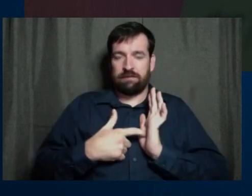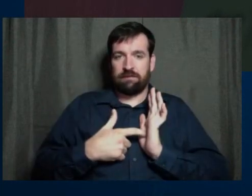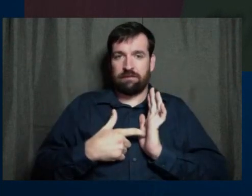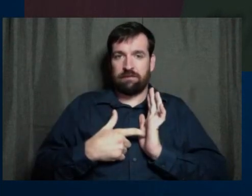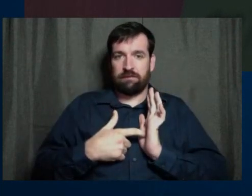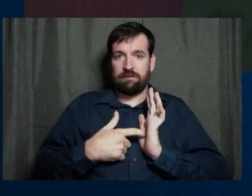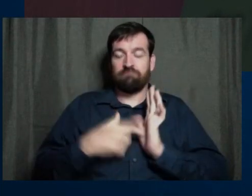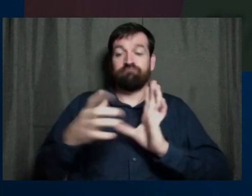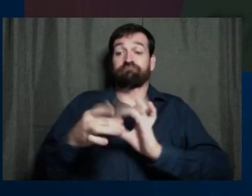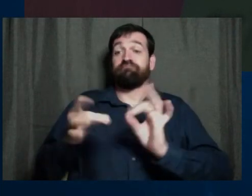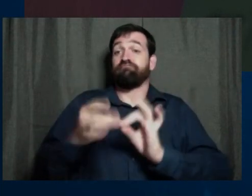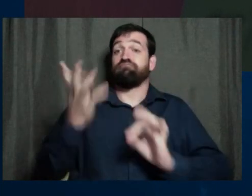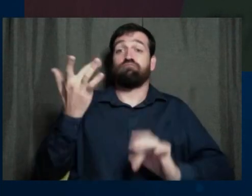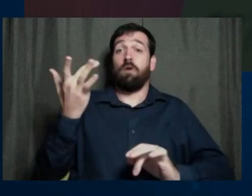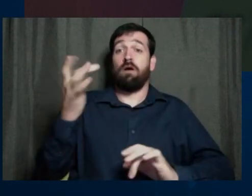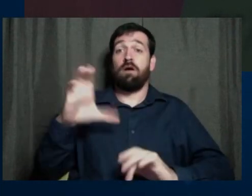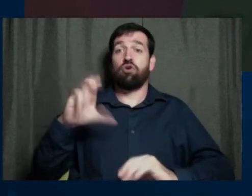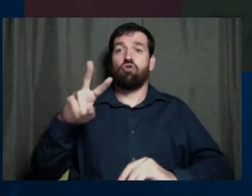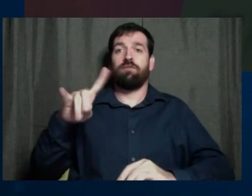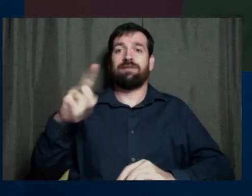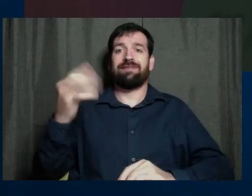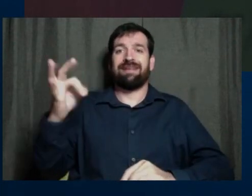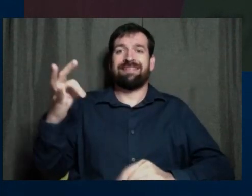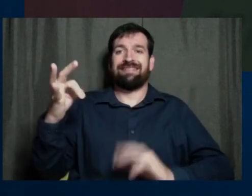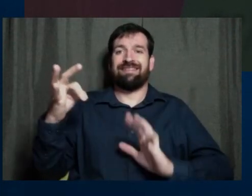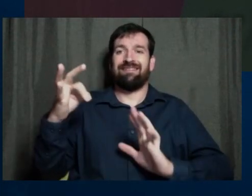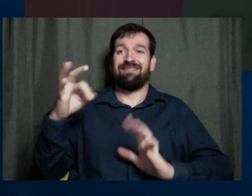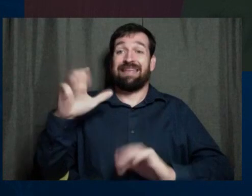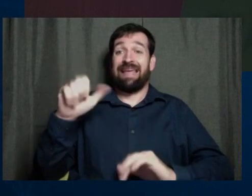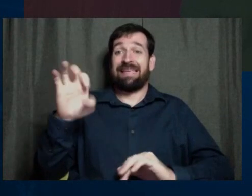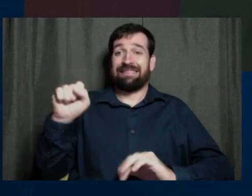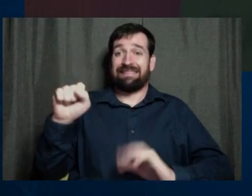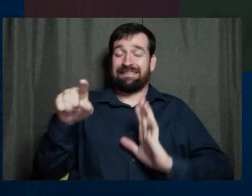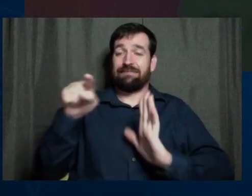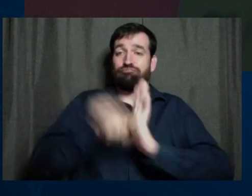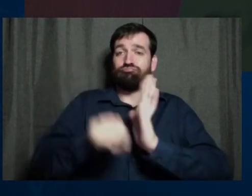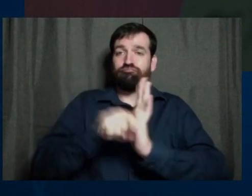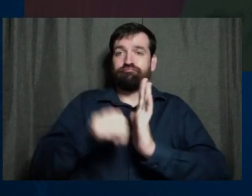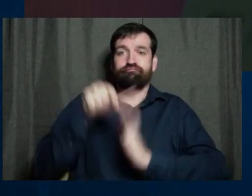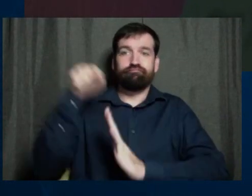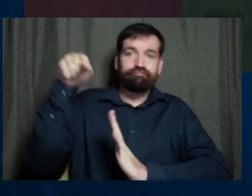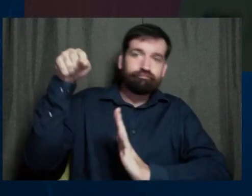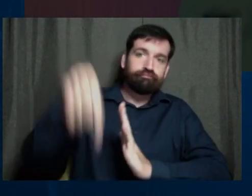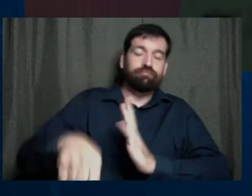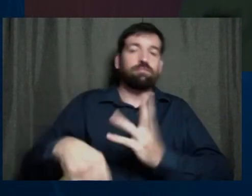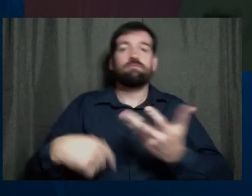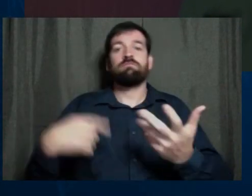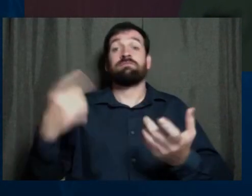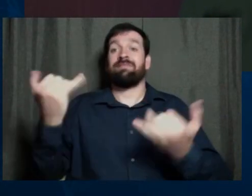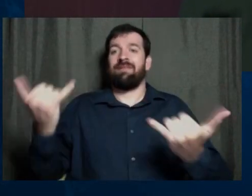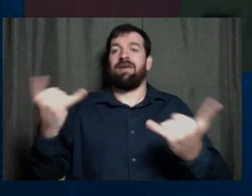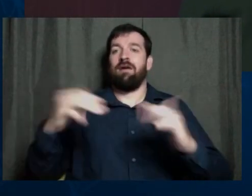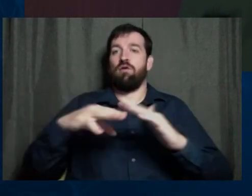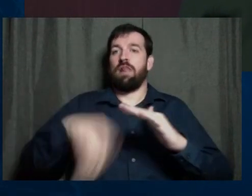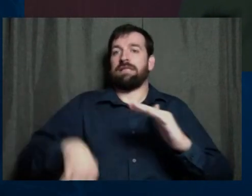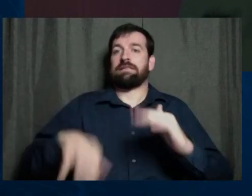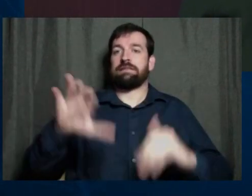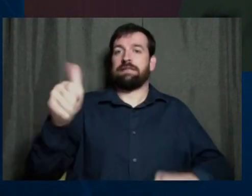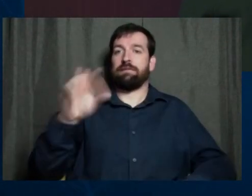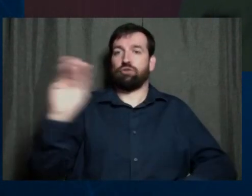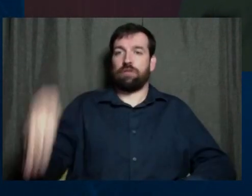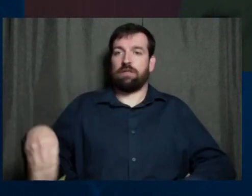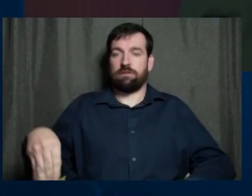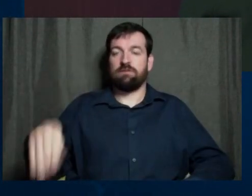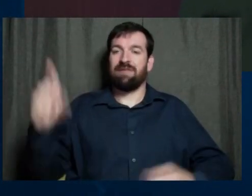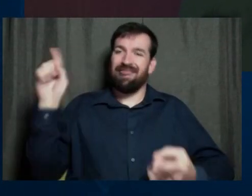falling COVID-19 case numbers and a testing positivity rate now below 10. So lower cases as we're seeing.